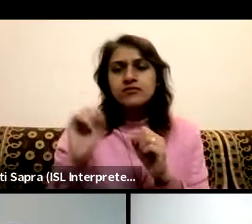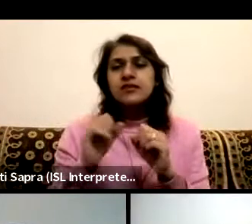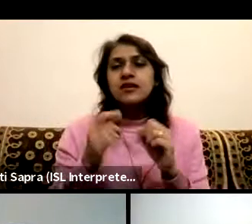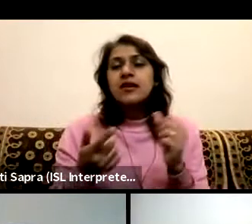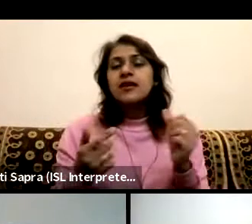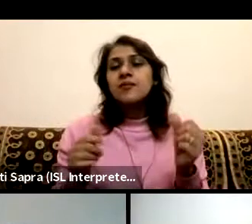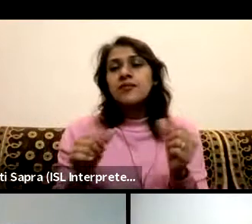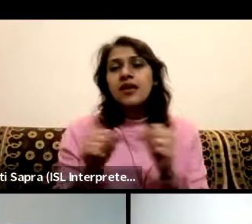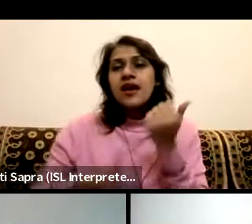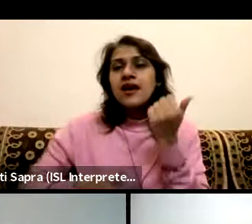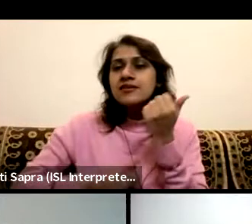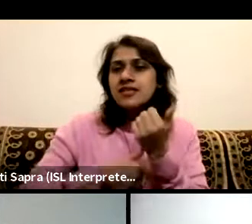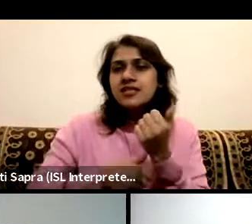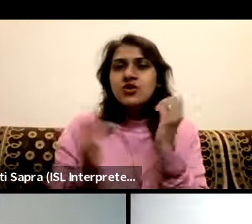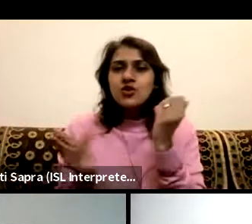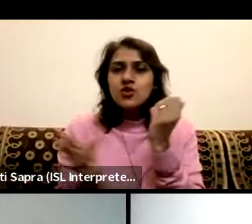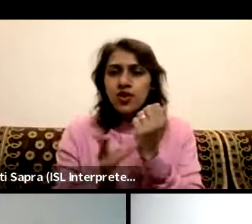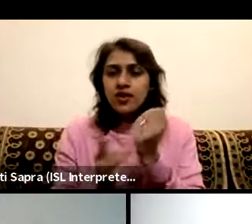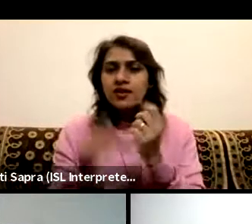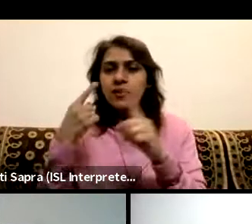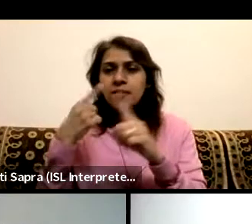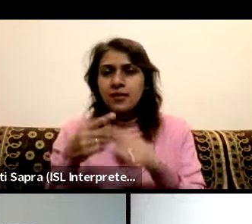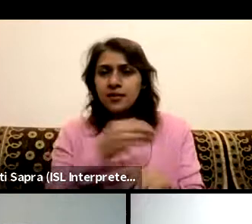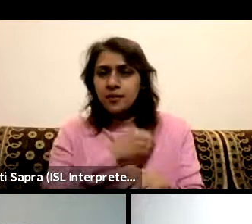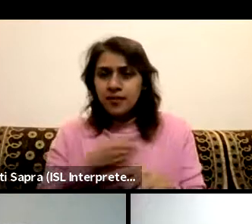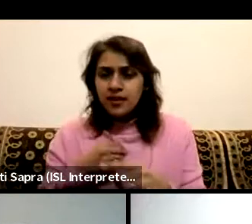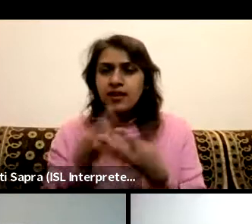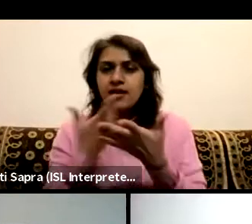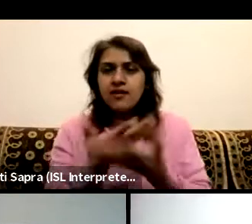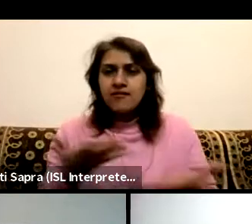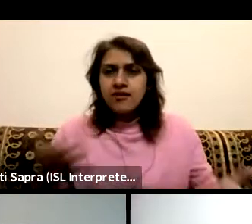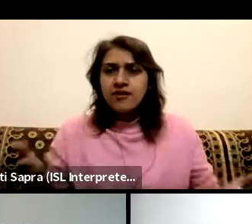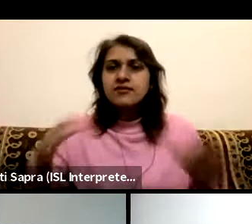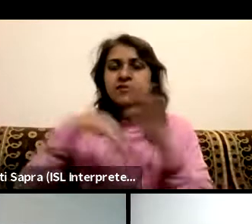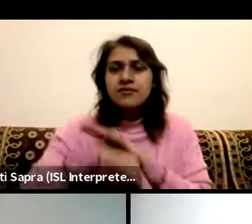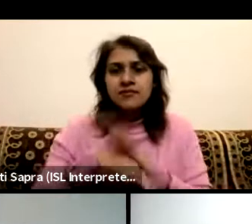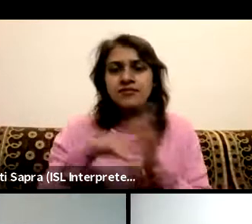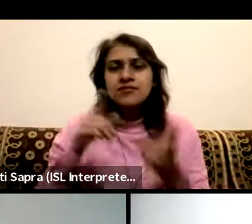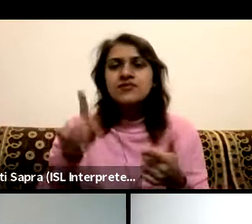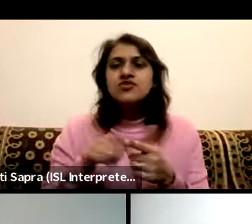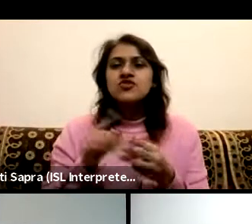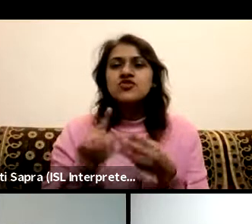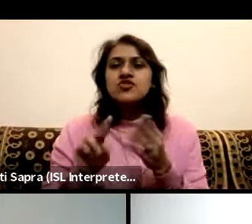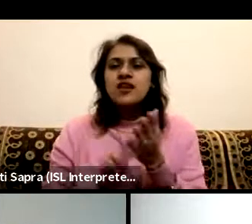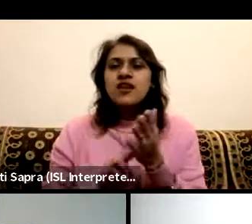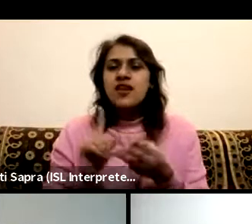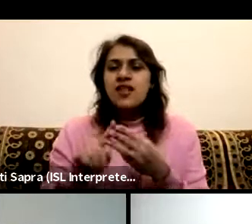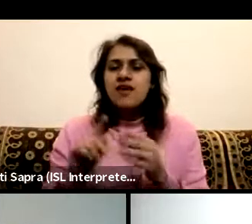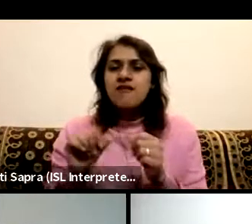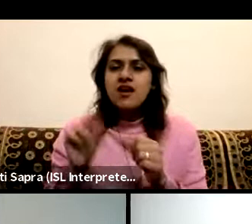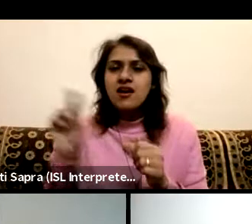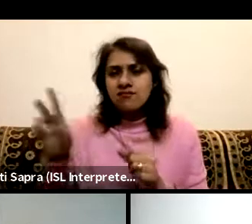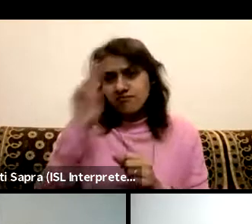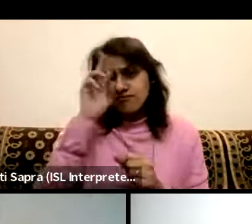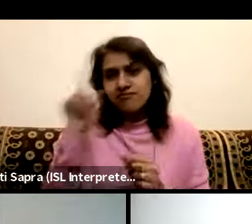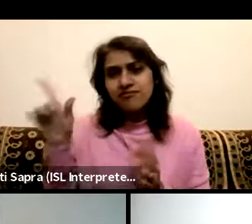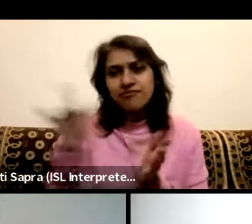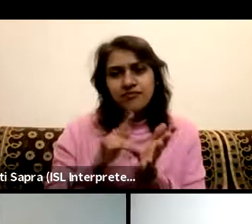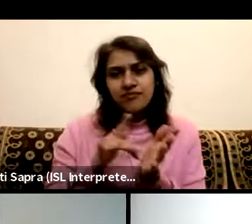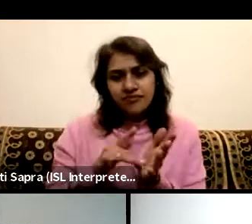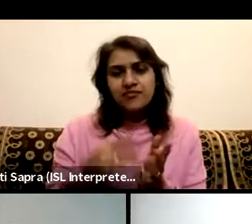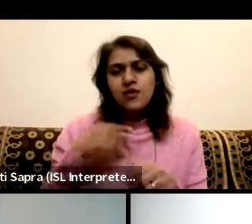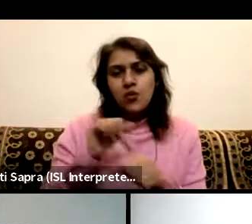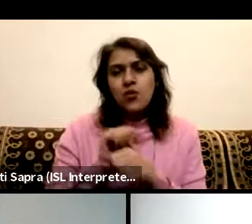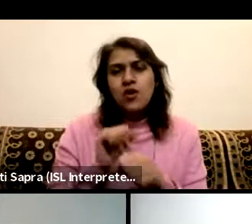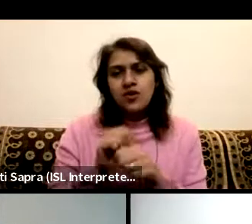technology and medical devices based in Geneva. But happy to be with you. Thank you,